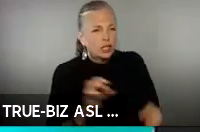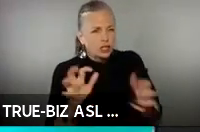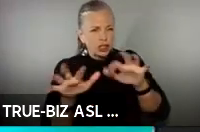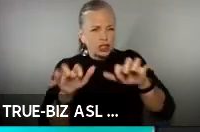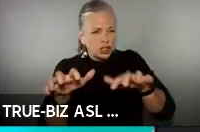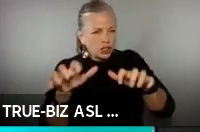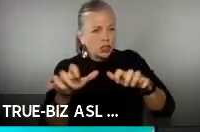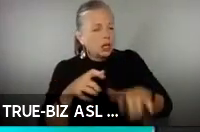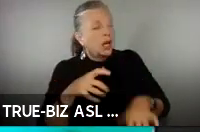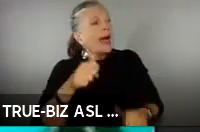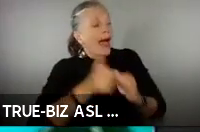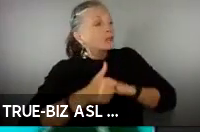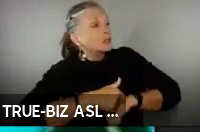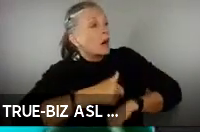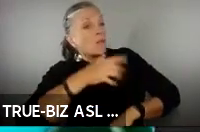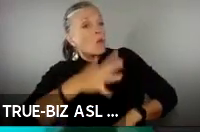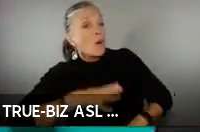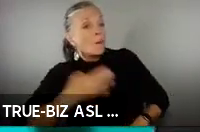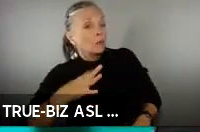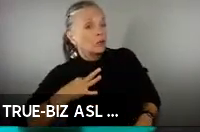You know what? It's actually...